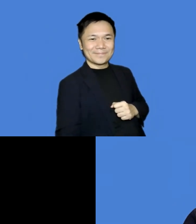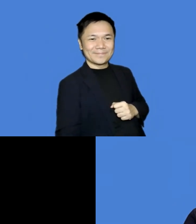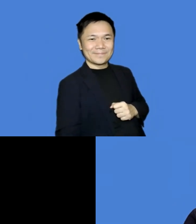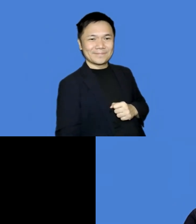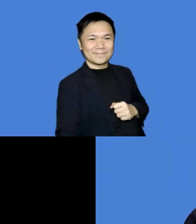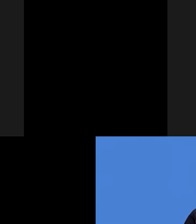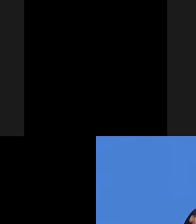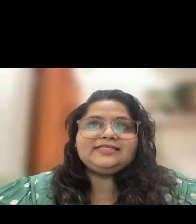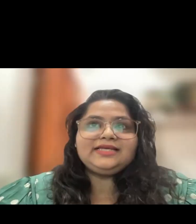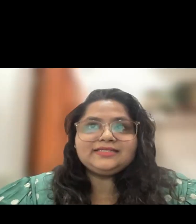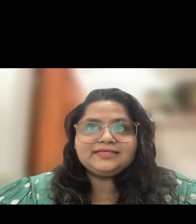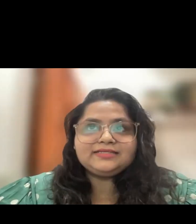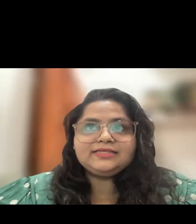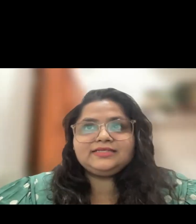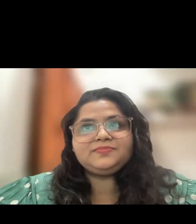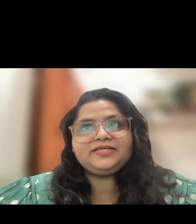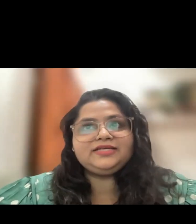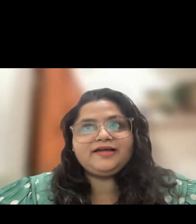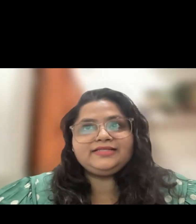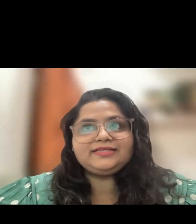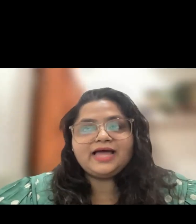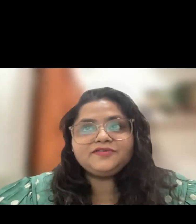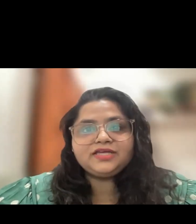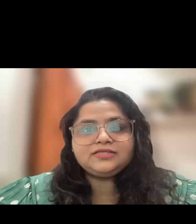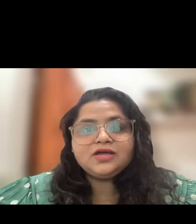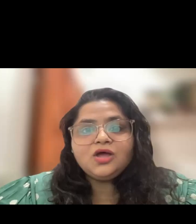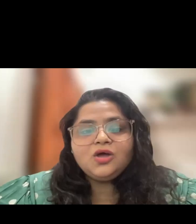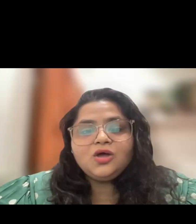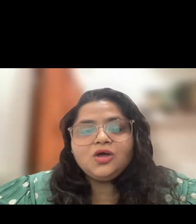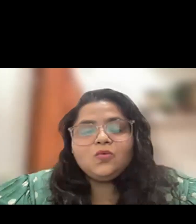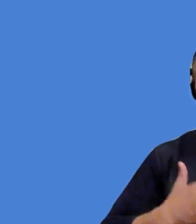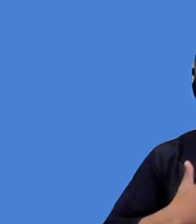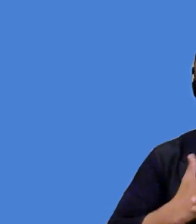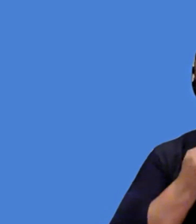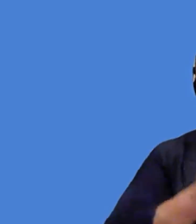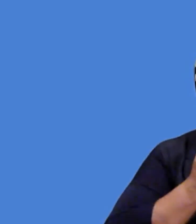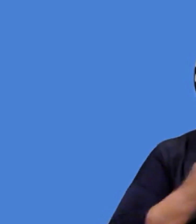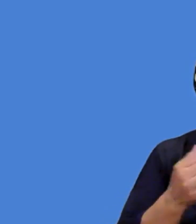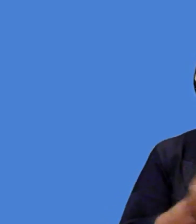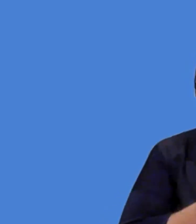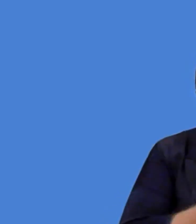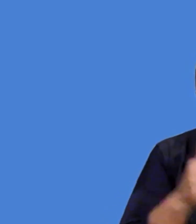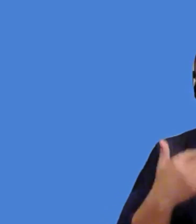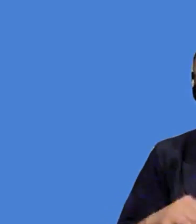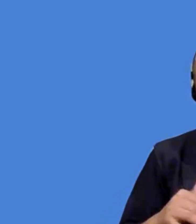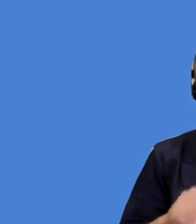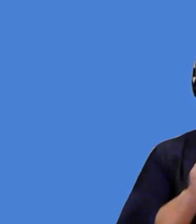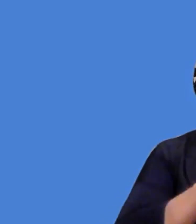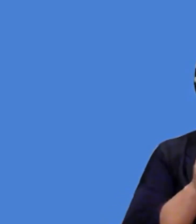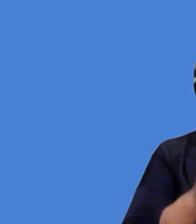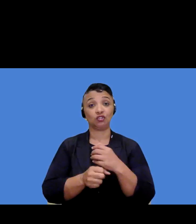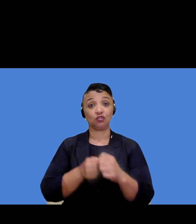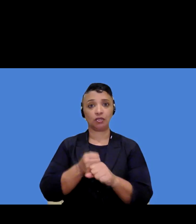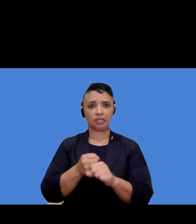Devi Datta Acharya is a seasoned disability rights advocate with over 22 years of experience